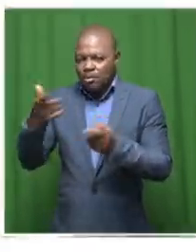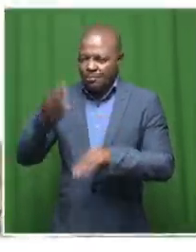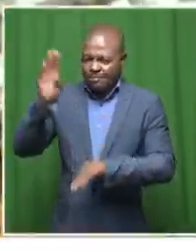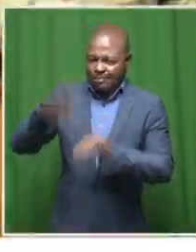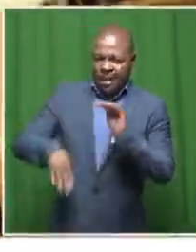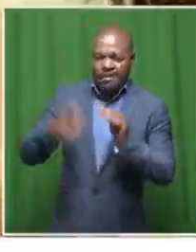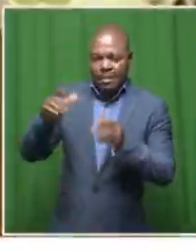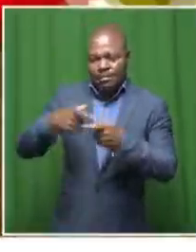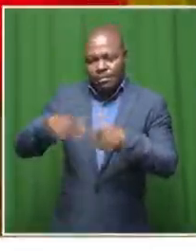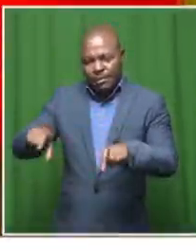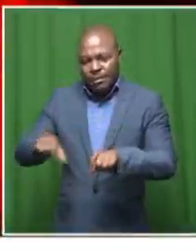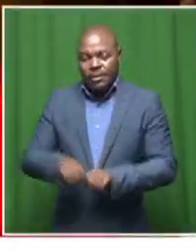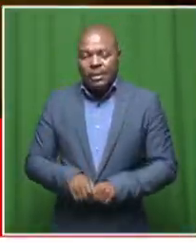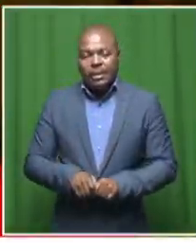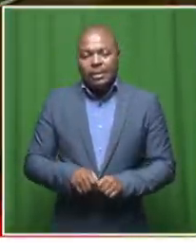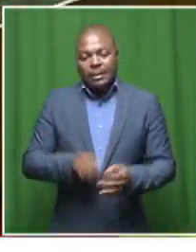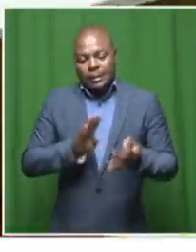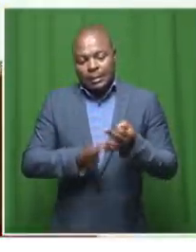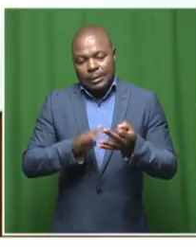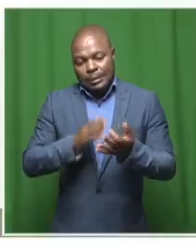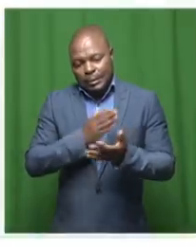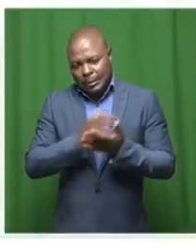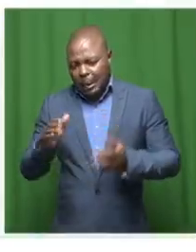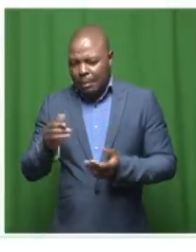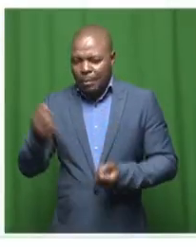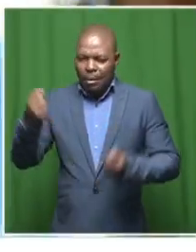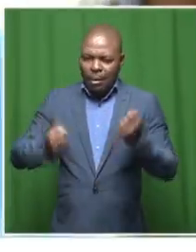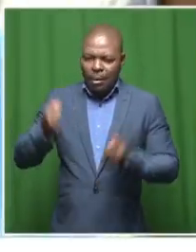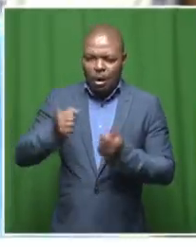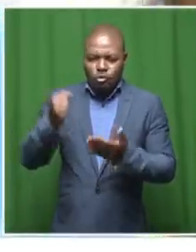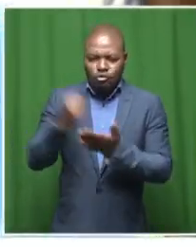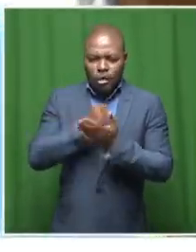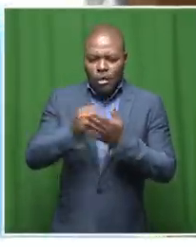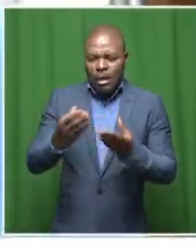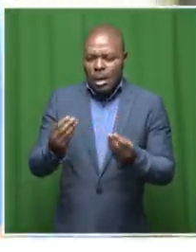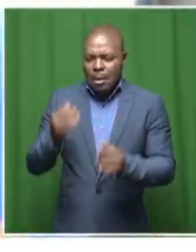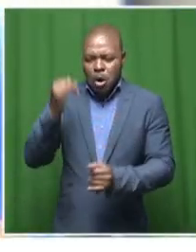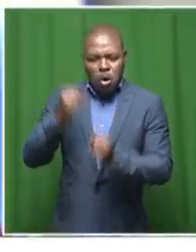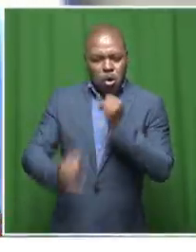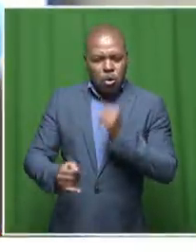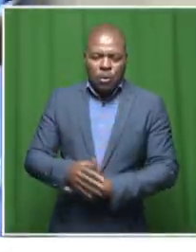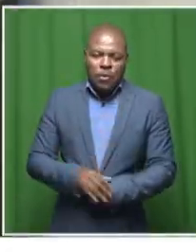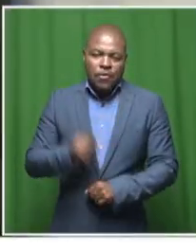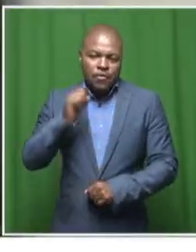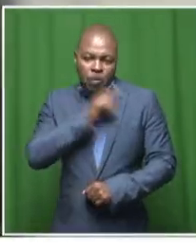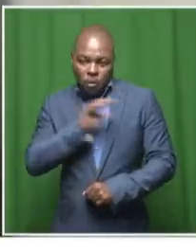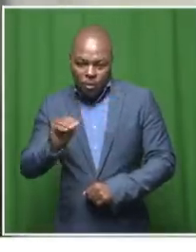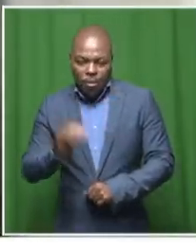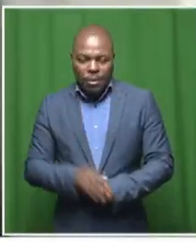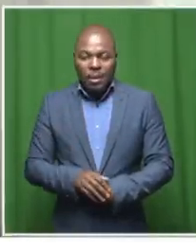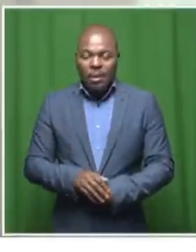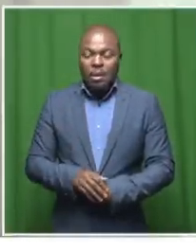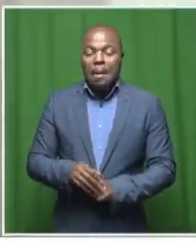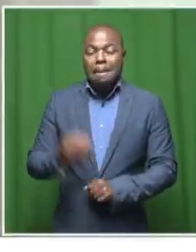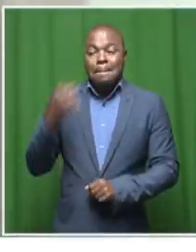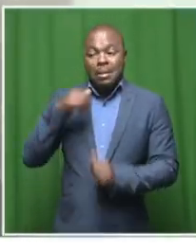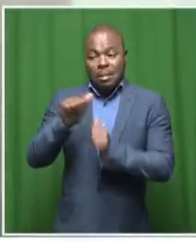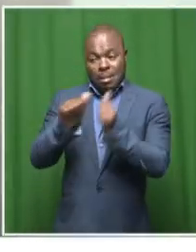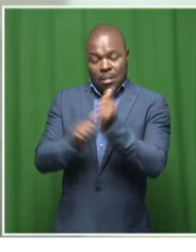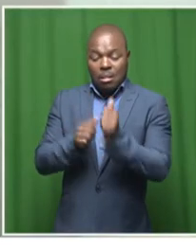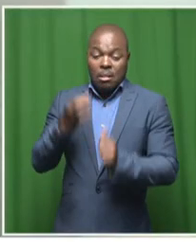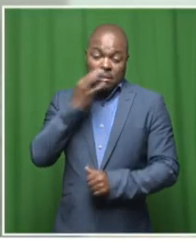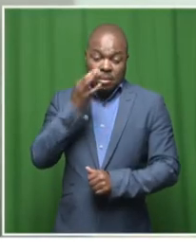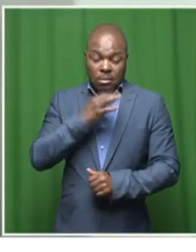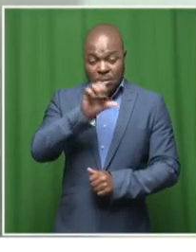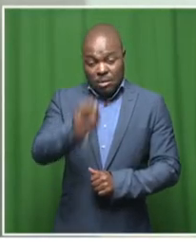offences. Some vehicles were found with false registration numbers. Chikunga says most of the fatal crashes on South African roads are